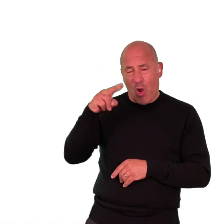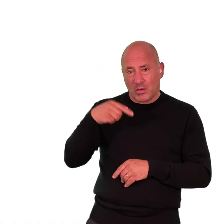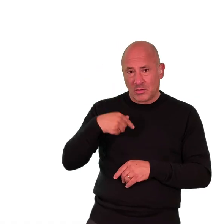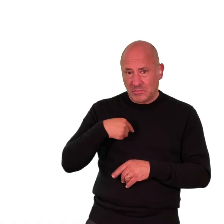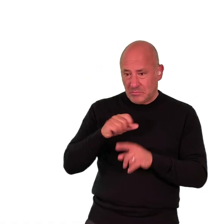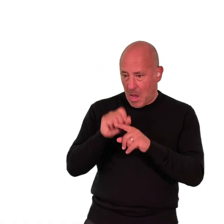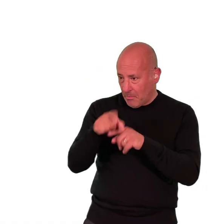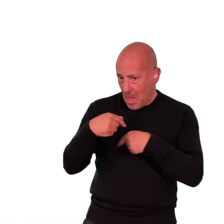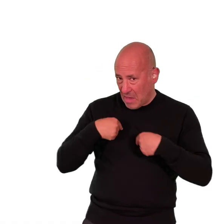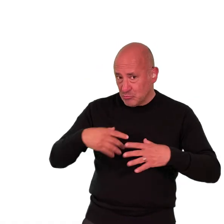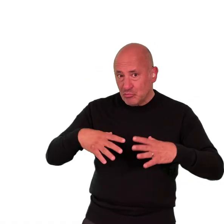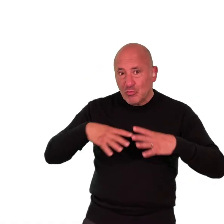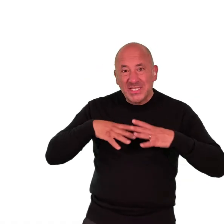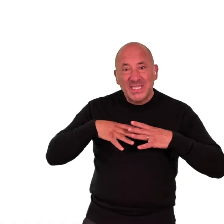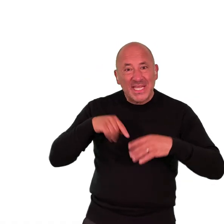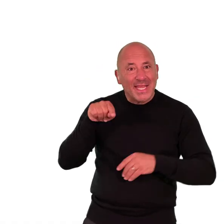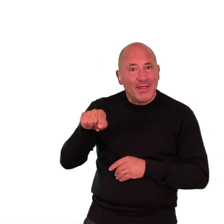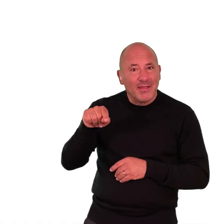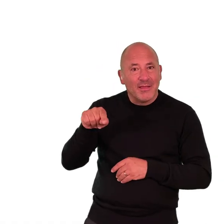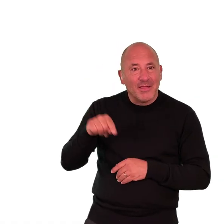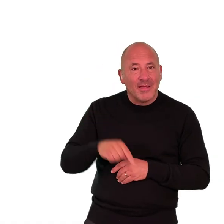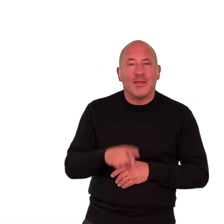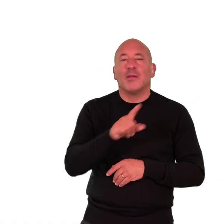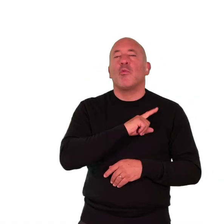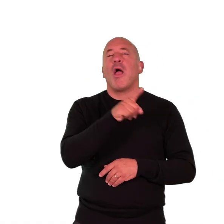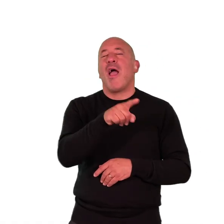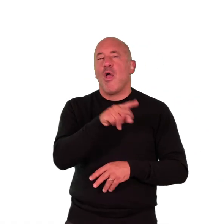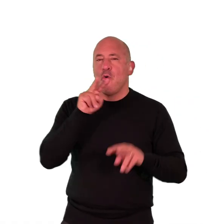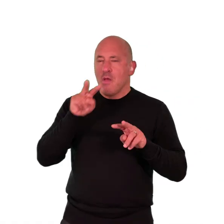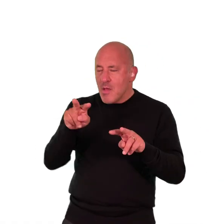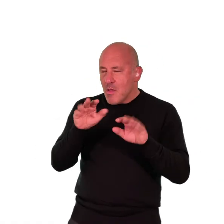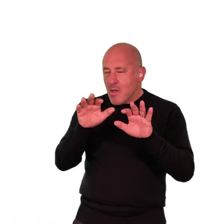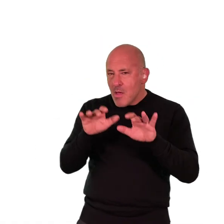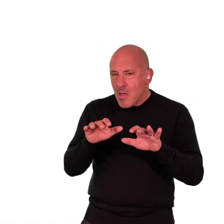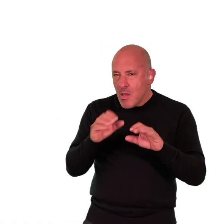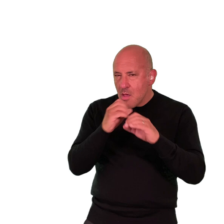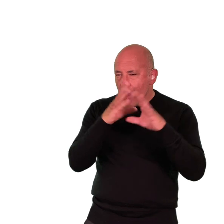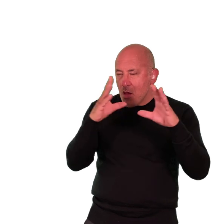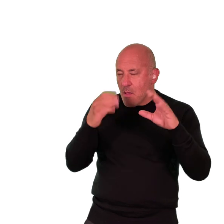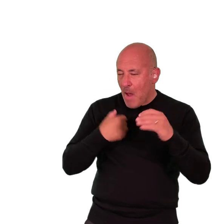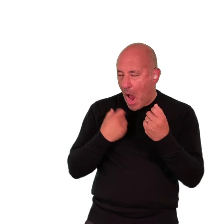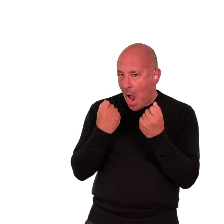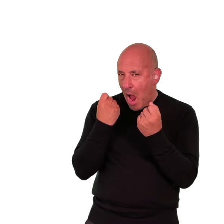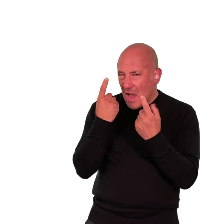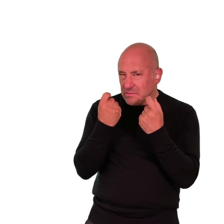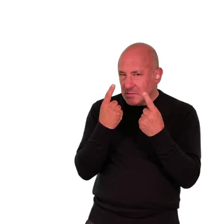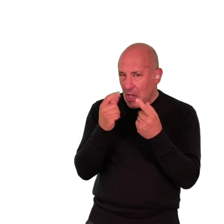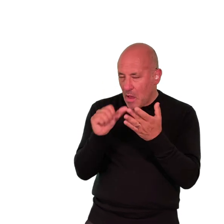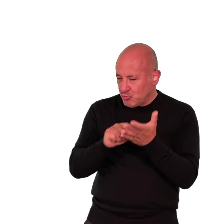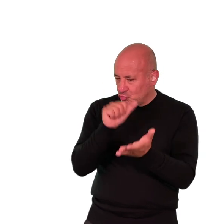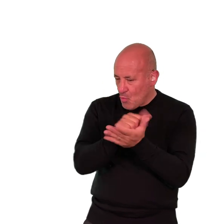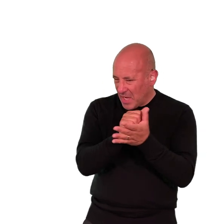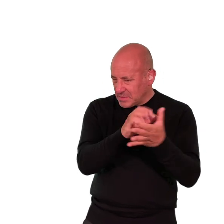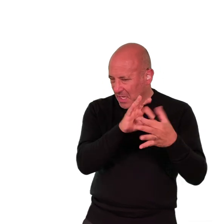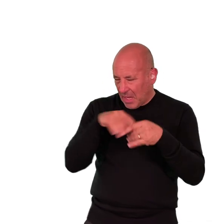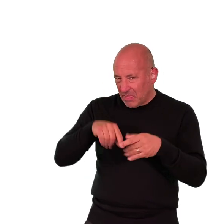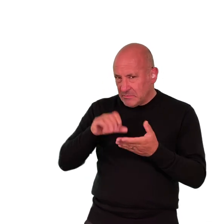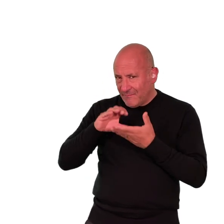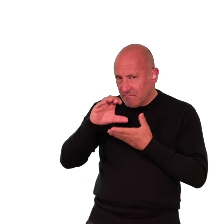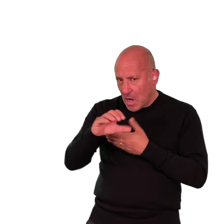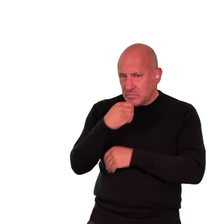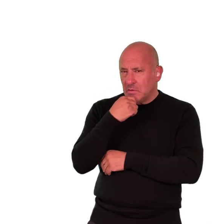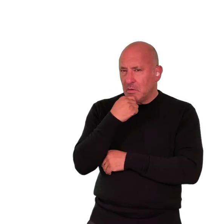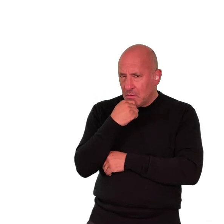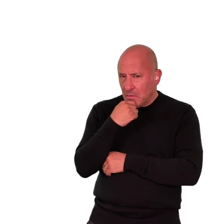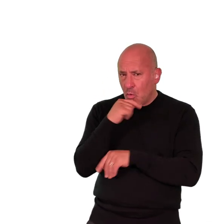Apply? It helps you understand if your idea is the right fit for the fund and if it's developed enough to have a strong